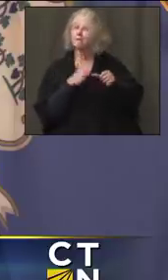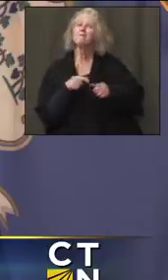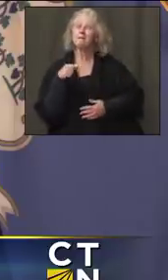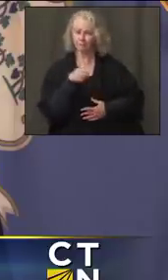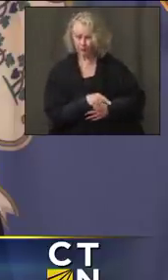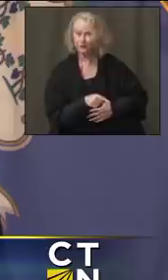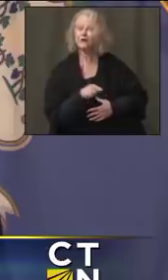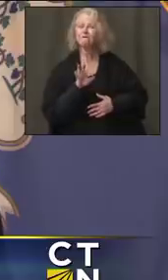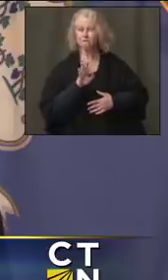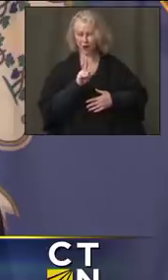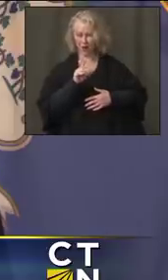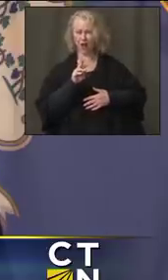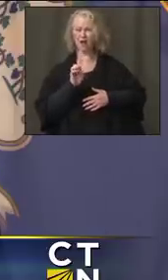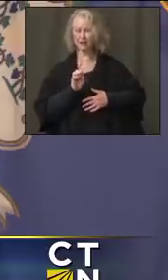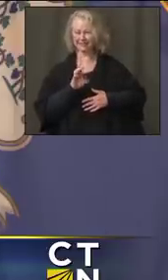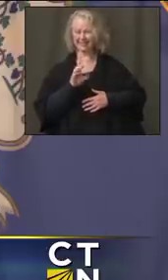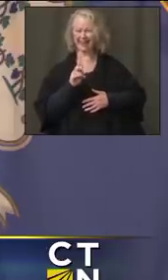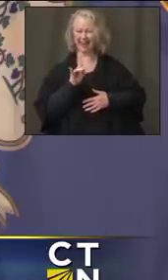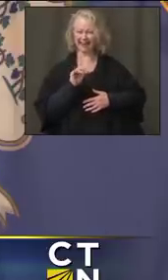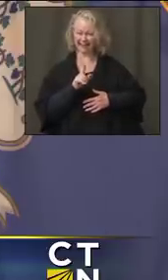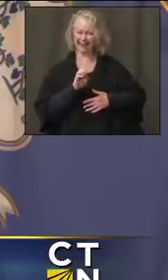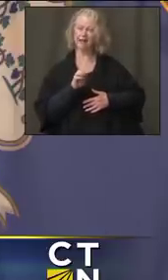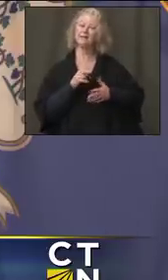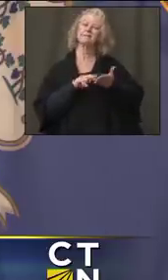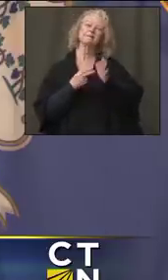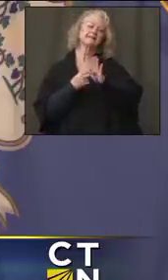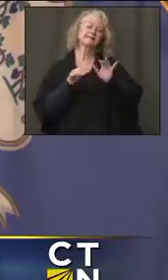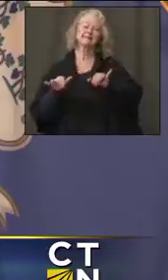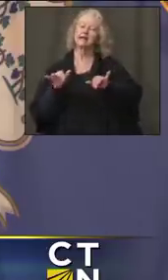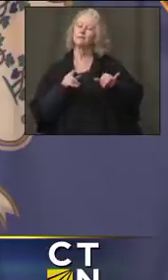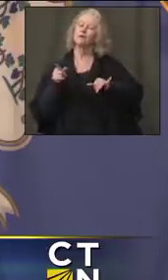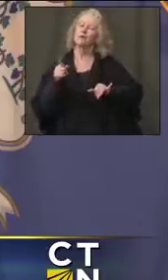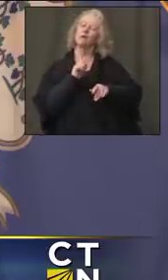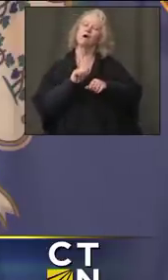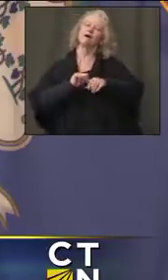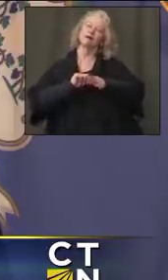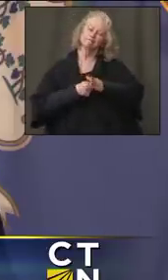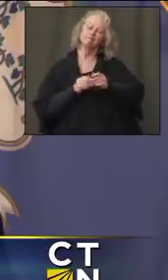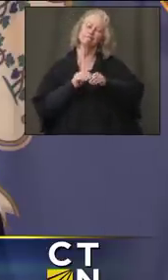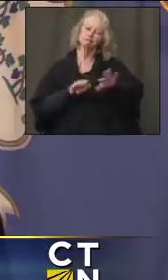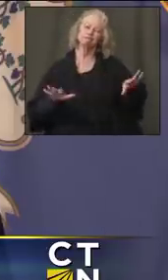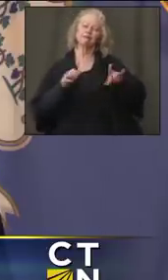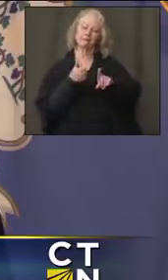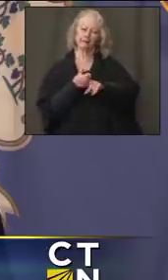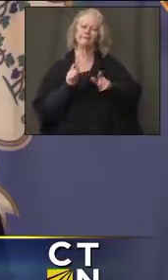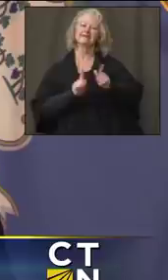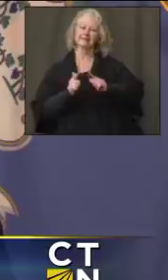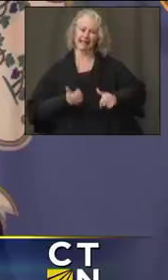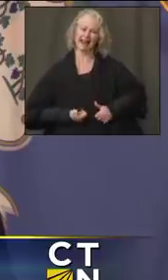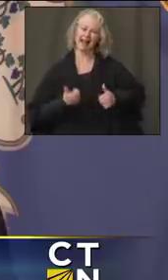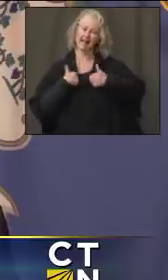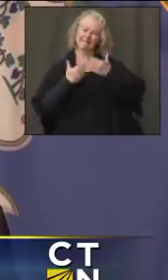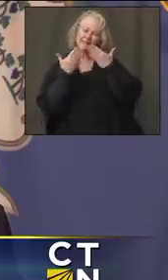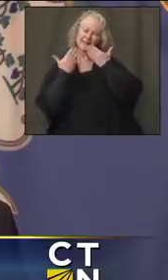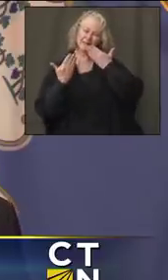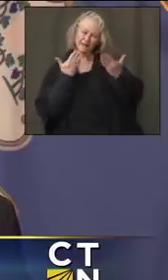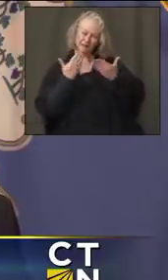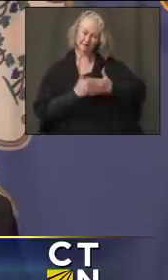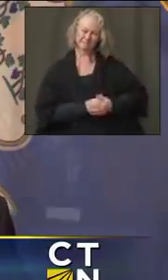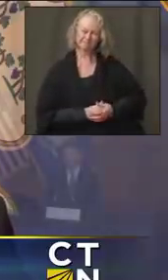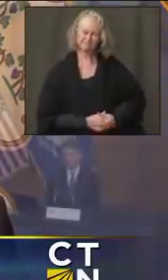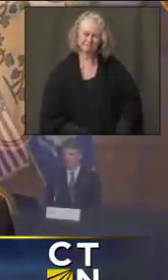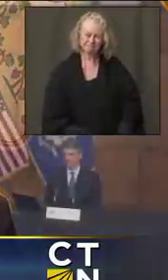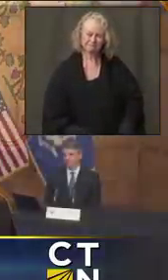like yesterday, and each and every one of you are making the same type of difference in people's lives. Thank you, everybody. Thanks to you guys.